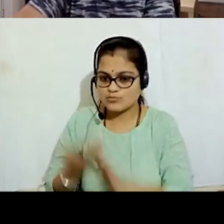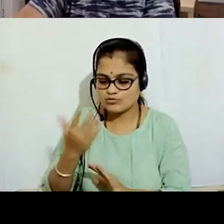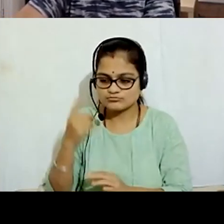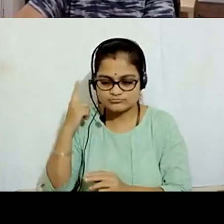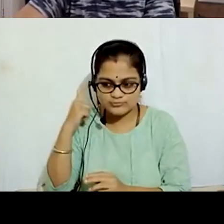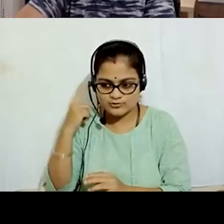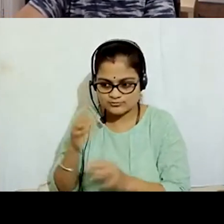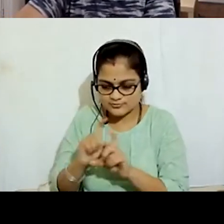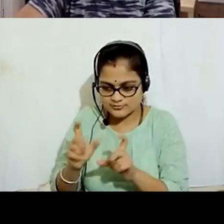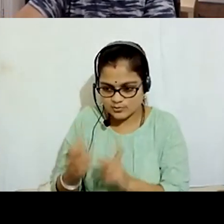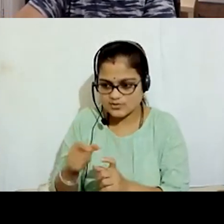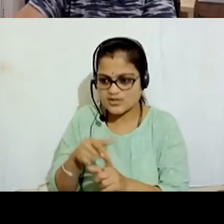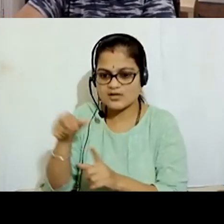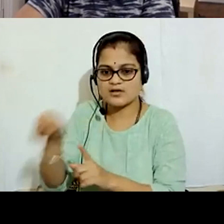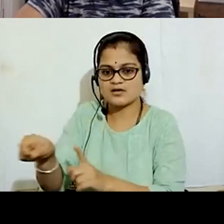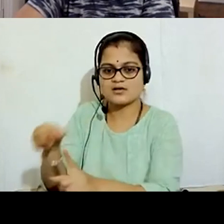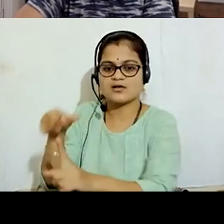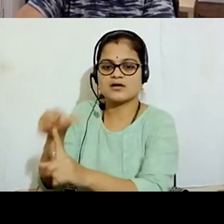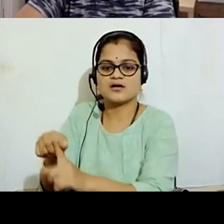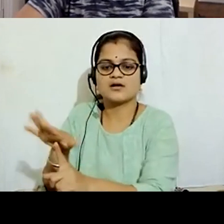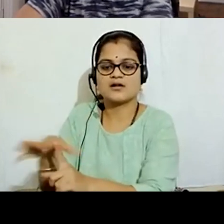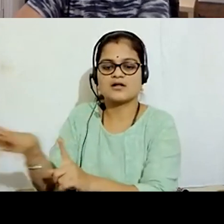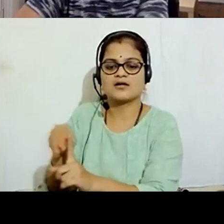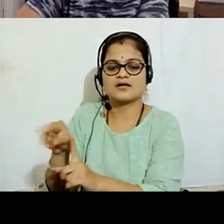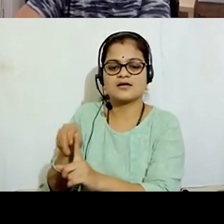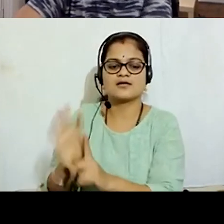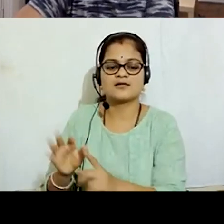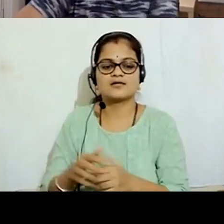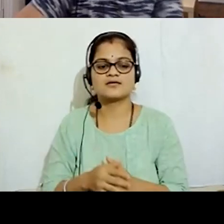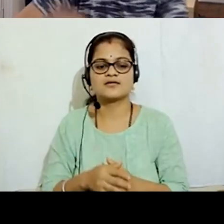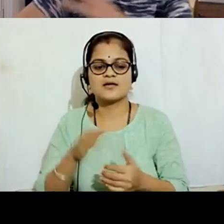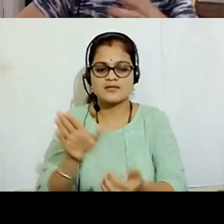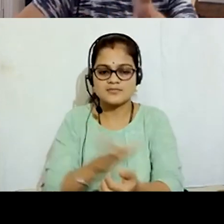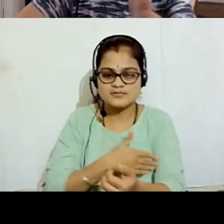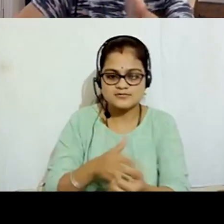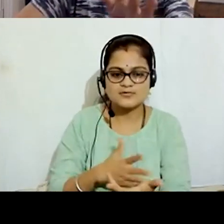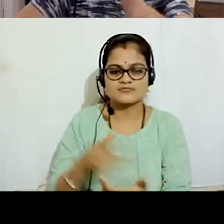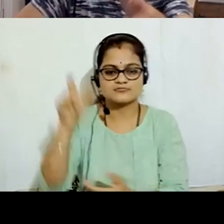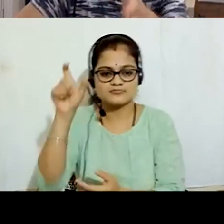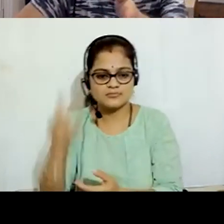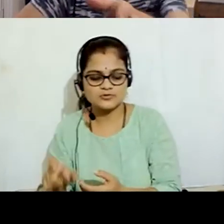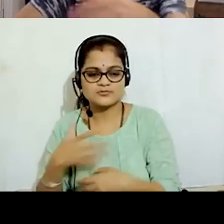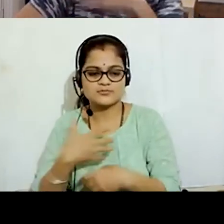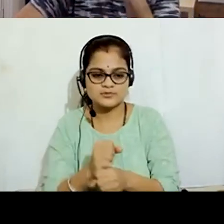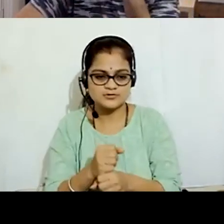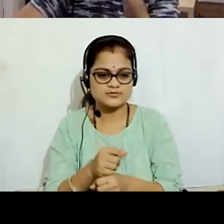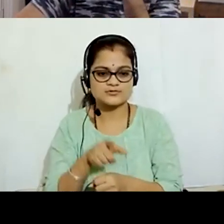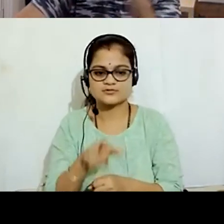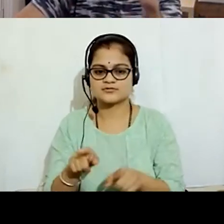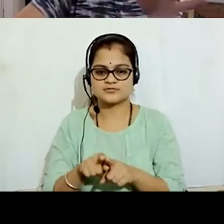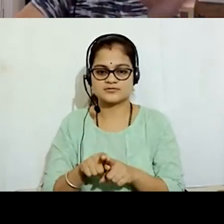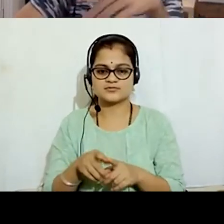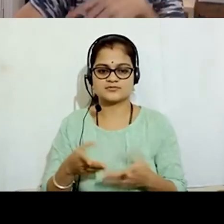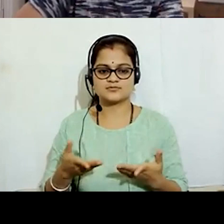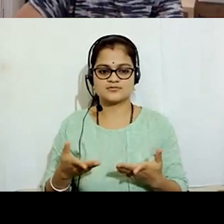So Nice. Just for the so people who are not musicians or producers out there, how hard is it to put your hands to something like that?